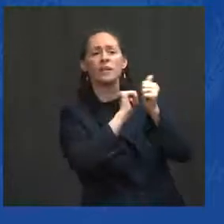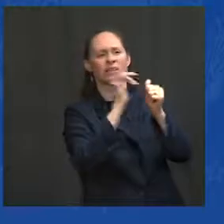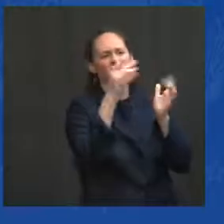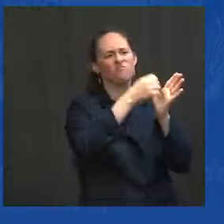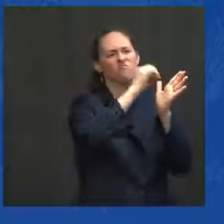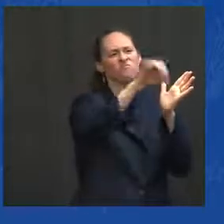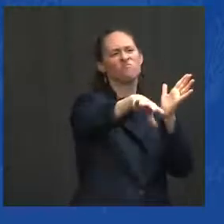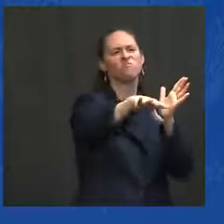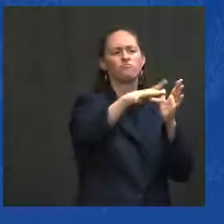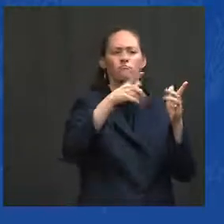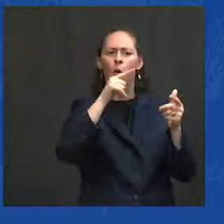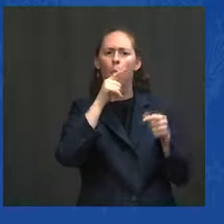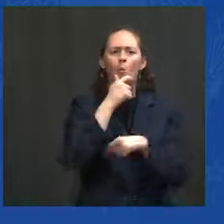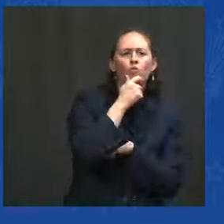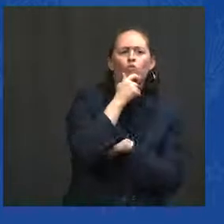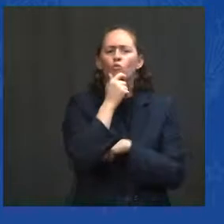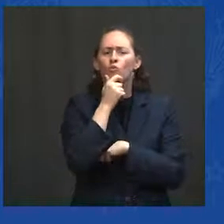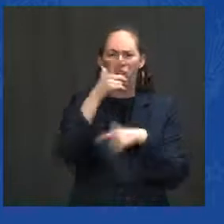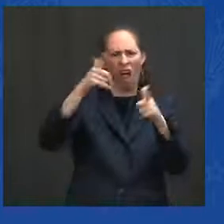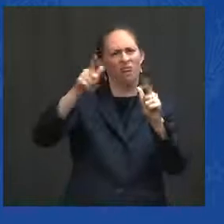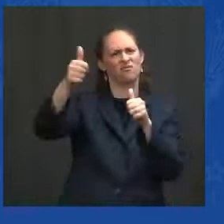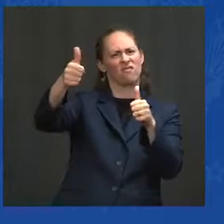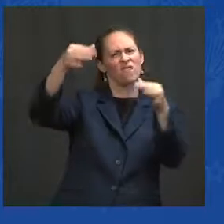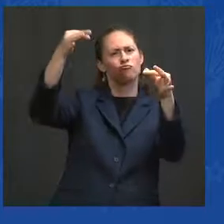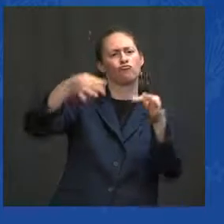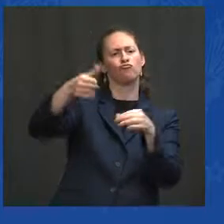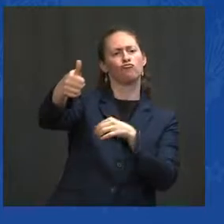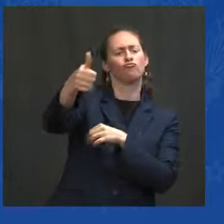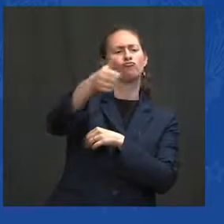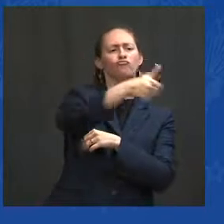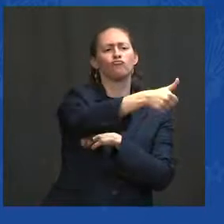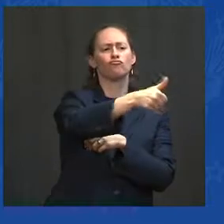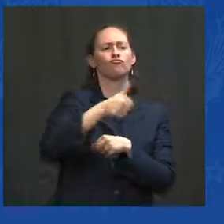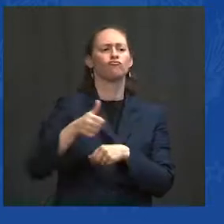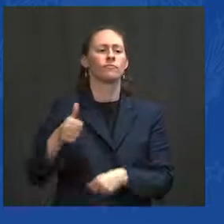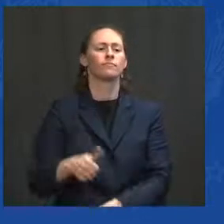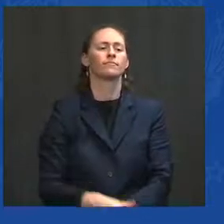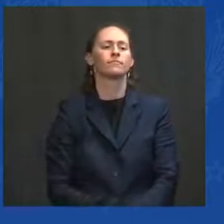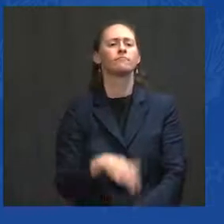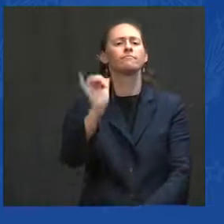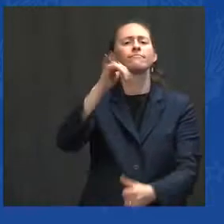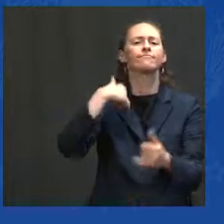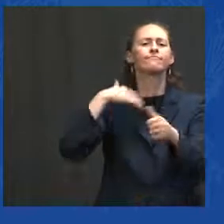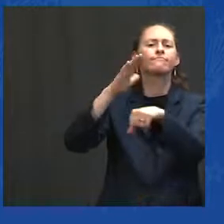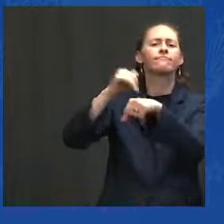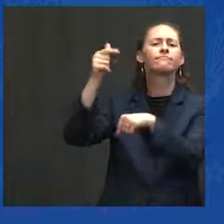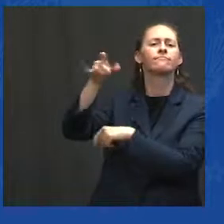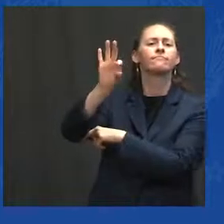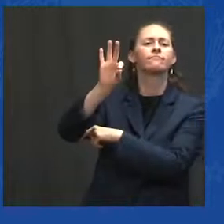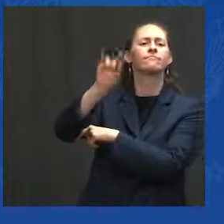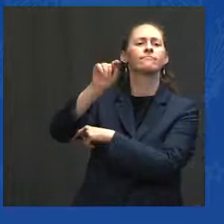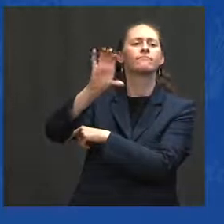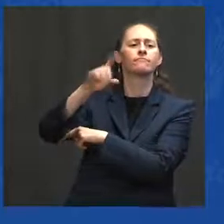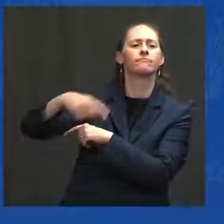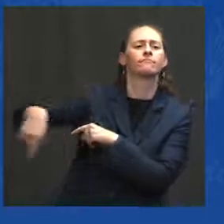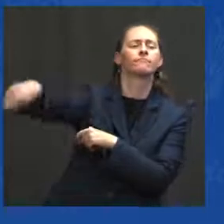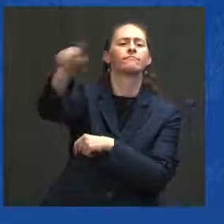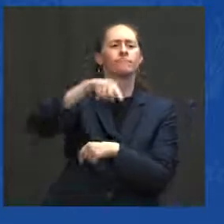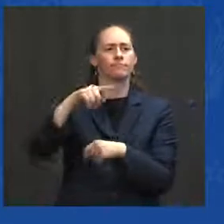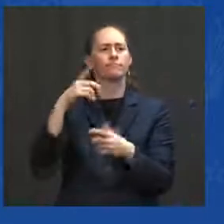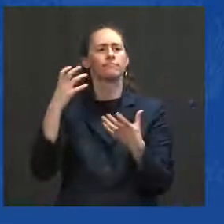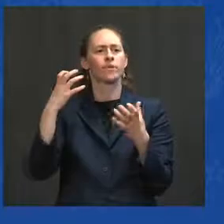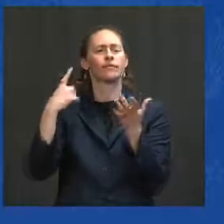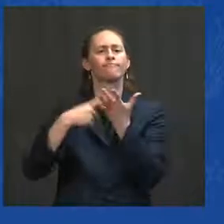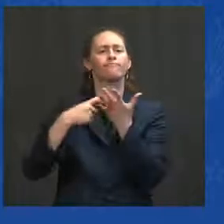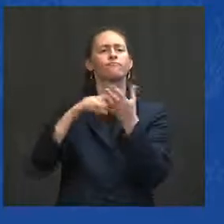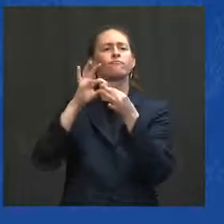for. I'm also calling on the FTC to do away with certain occupational licensing requirements. You realize if